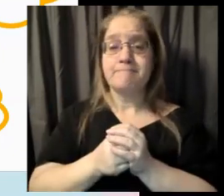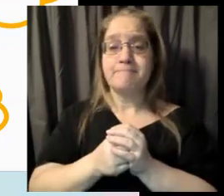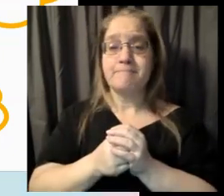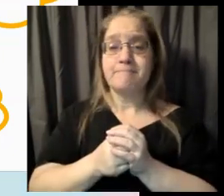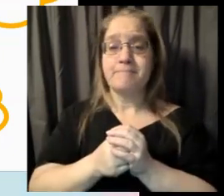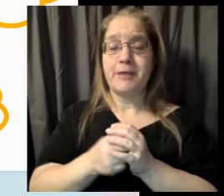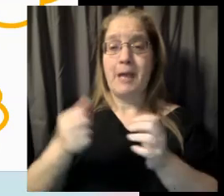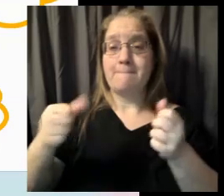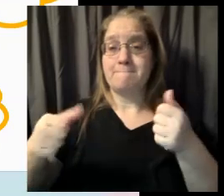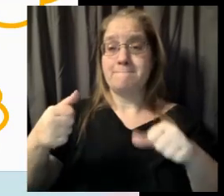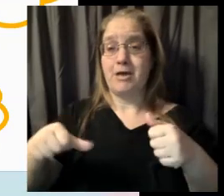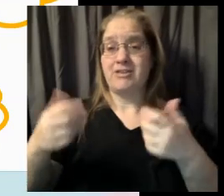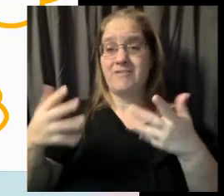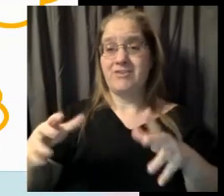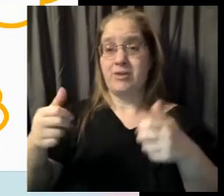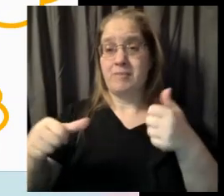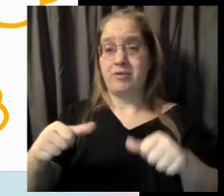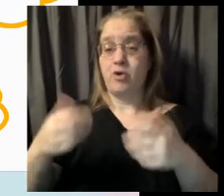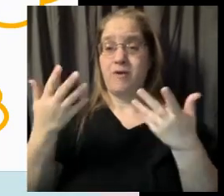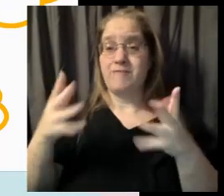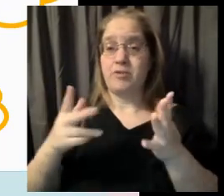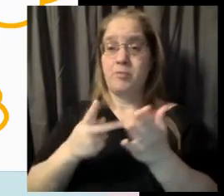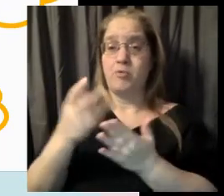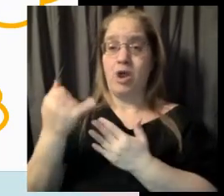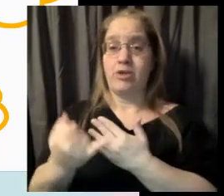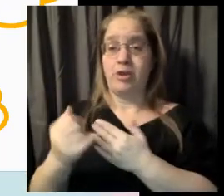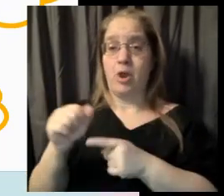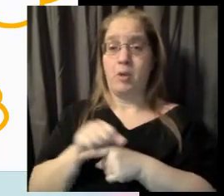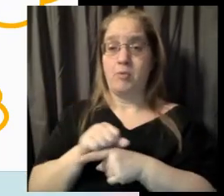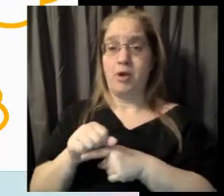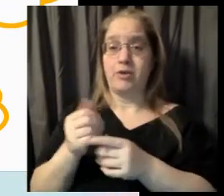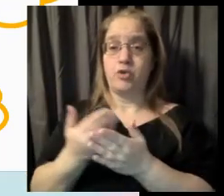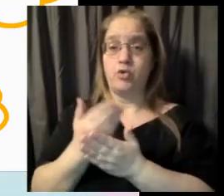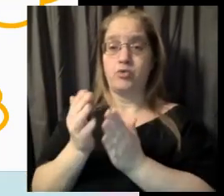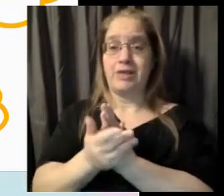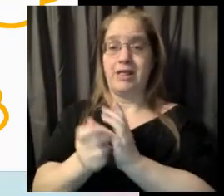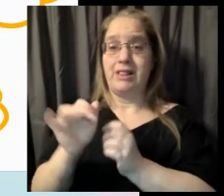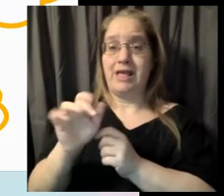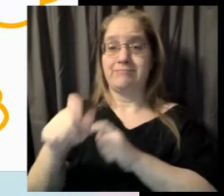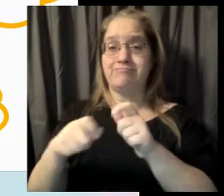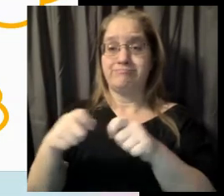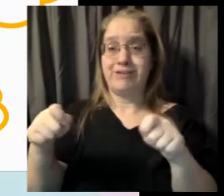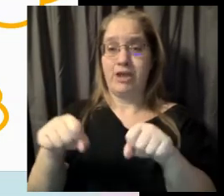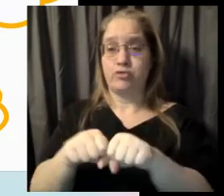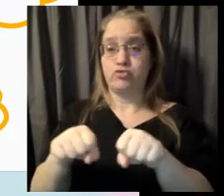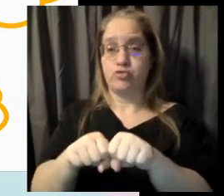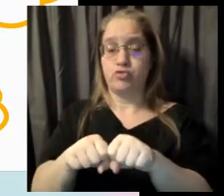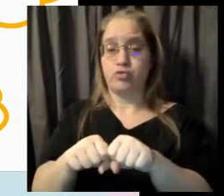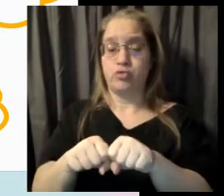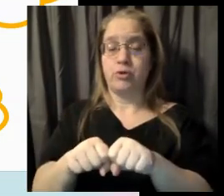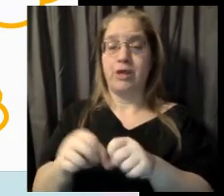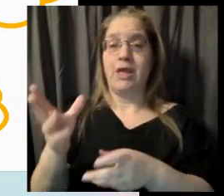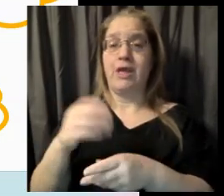a puzzle, or completing a project, or practicing a new skill like tying your shoe. It involves